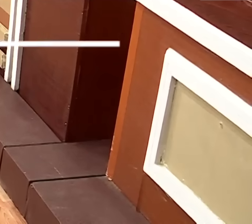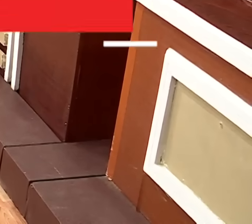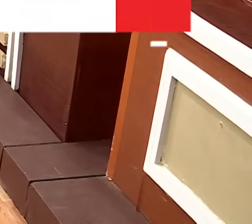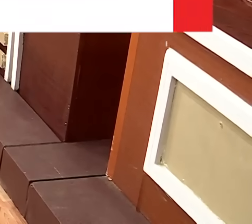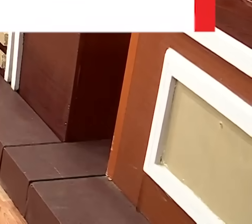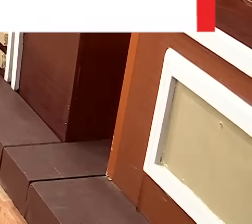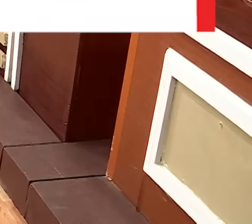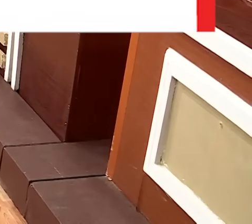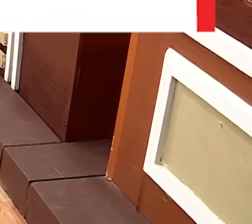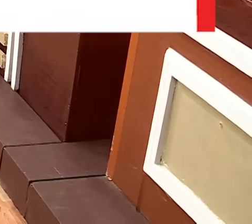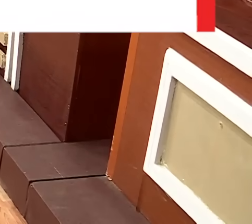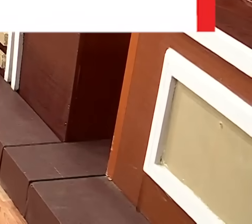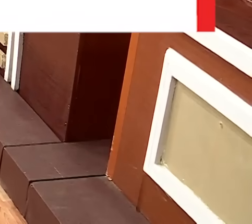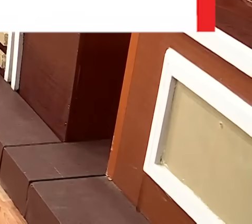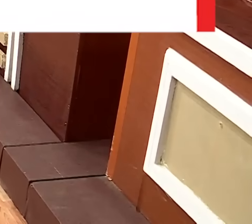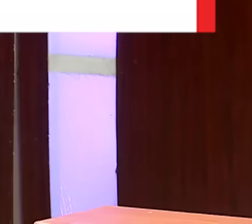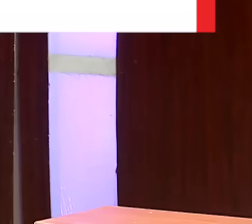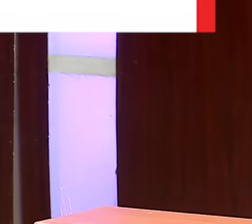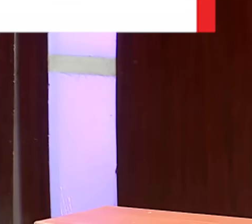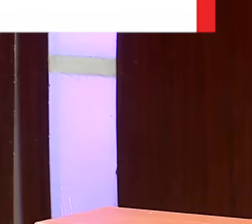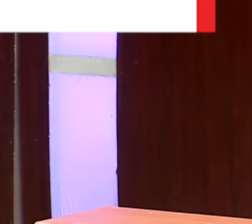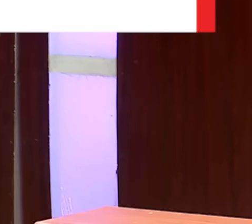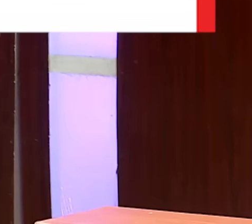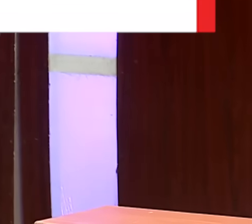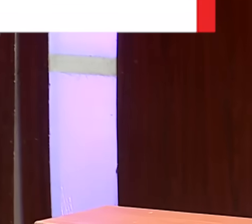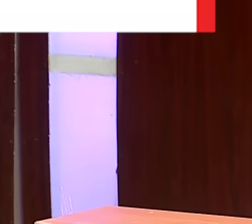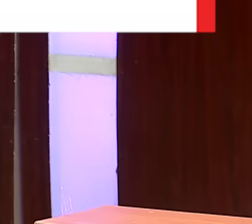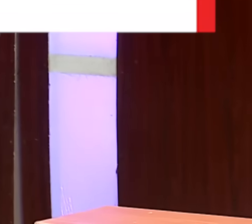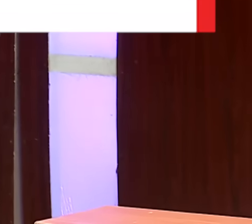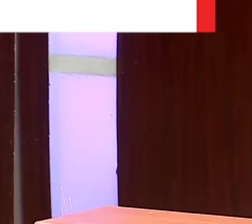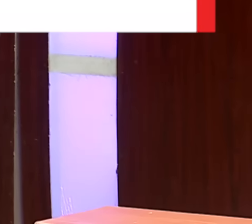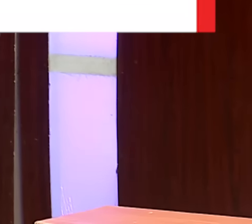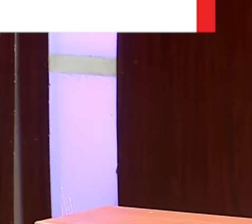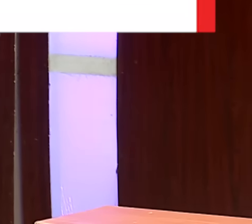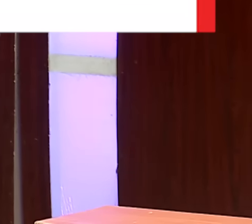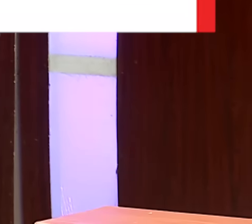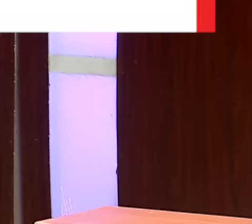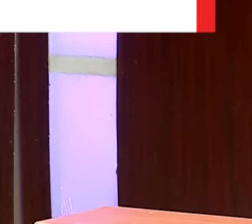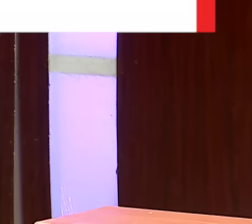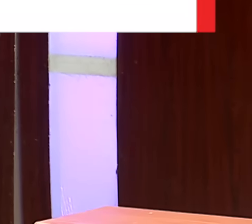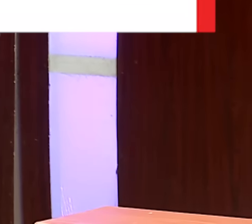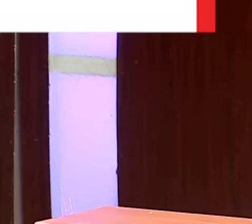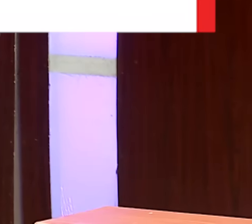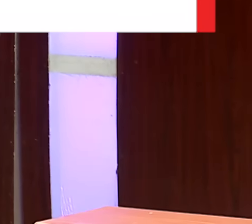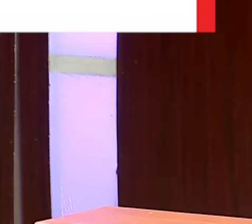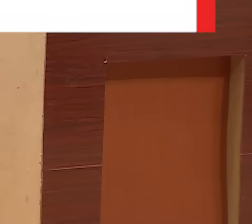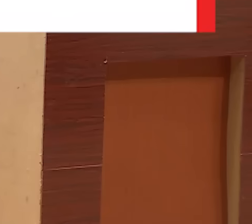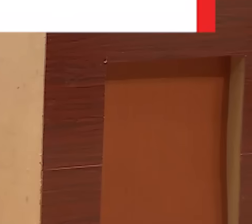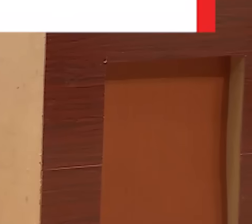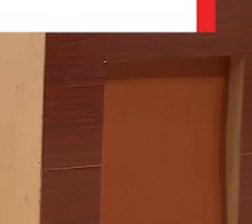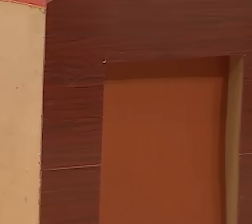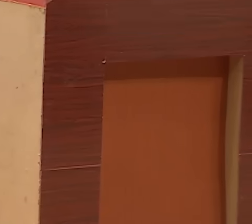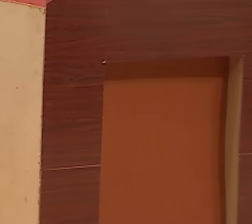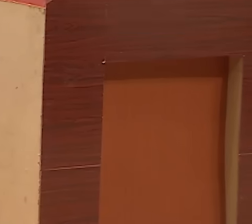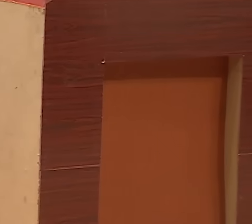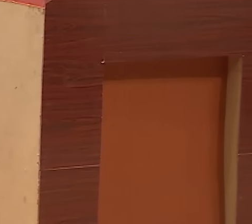If your baby daddy is denying paternity of the child to avoid upkeep, or you suspect misattributed paternity